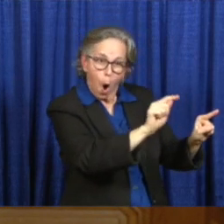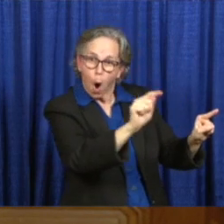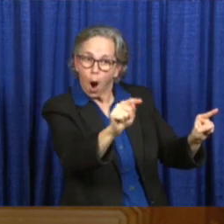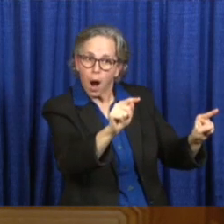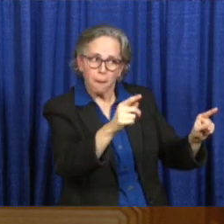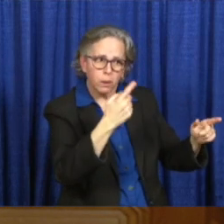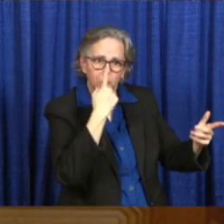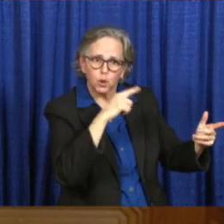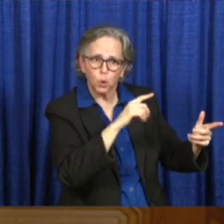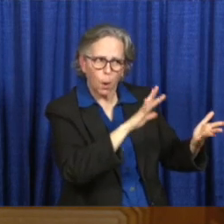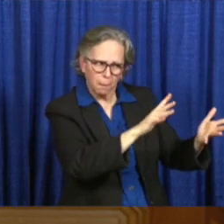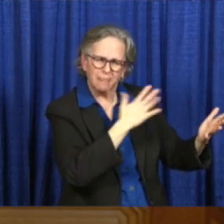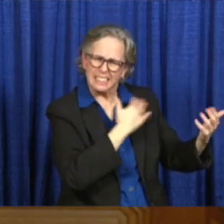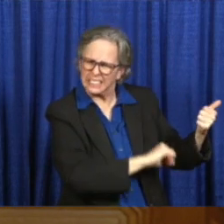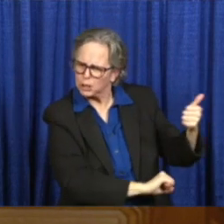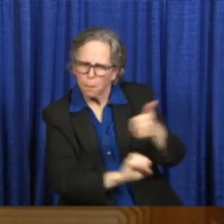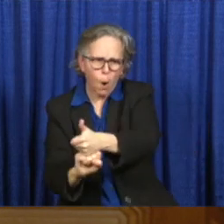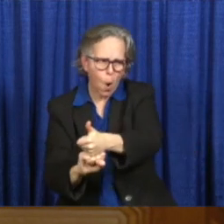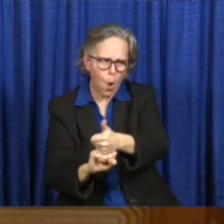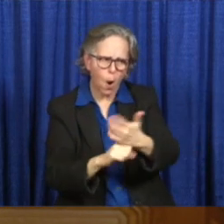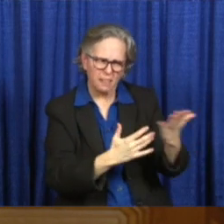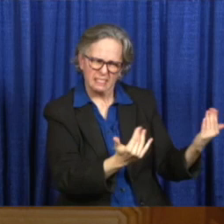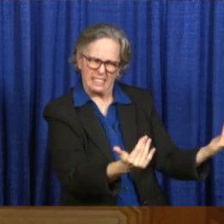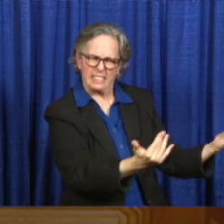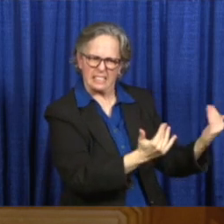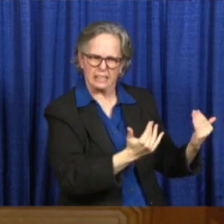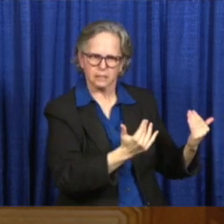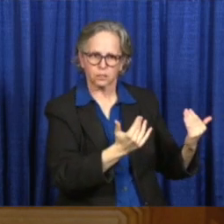major partners of this alliance are as